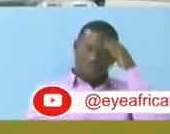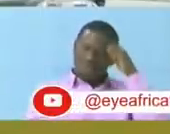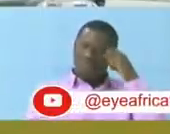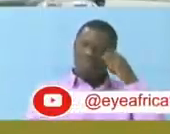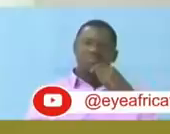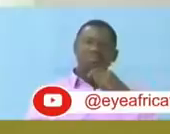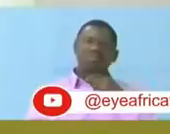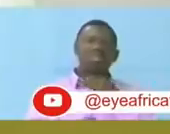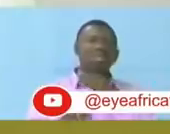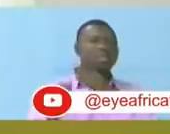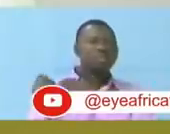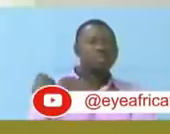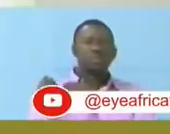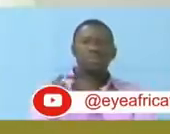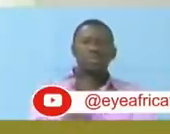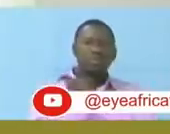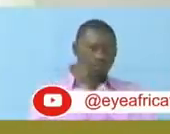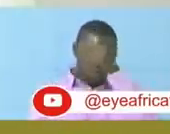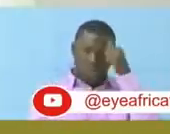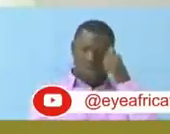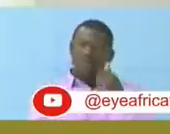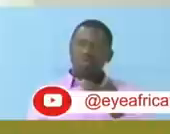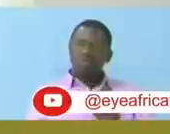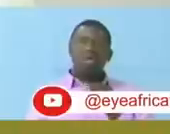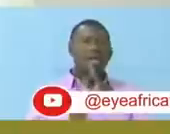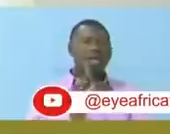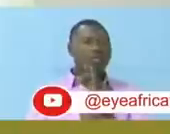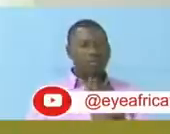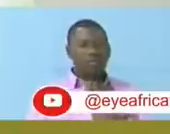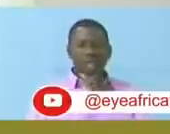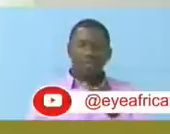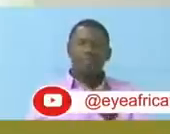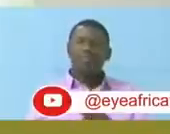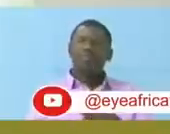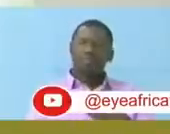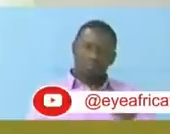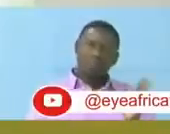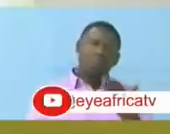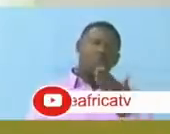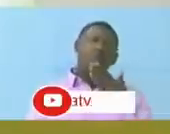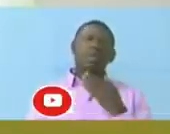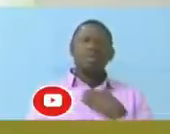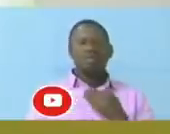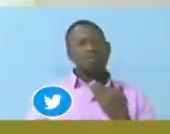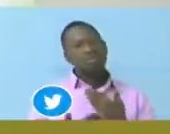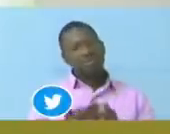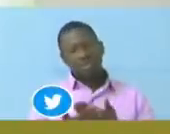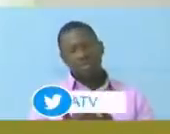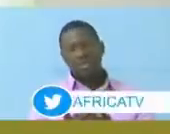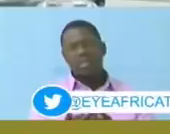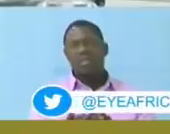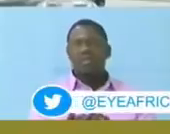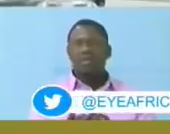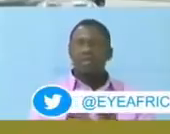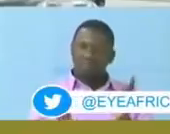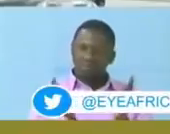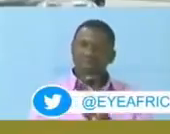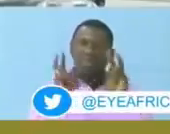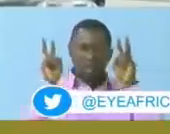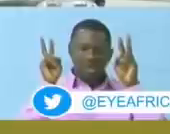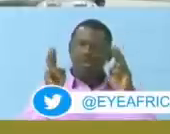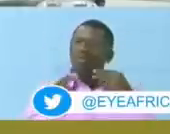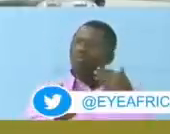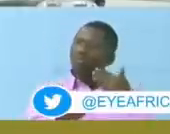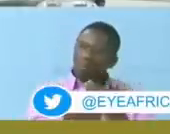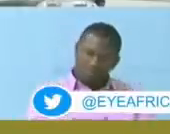So I have to go to him and then appeal to him that these